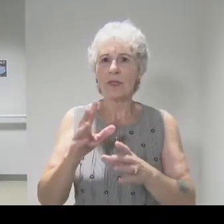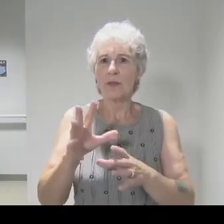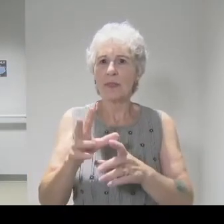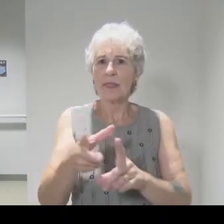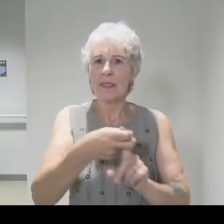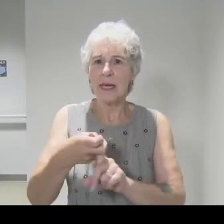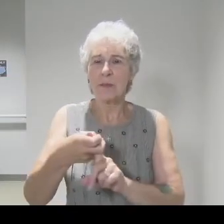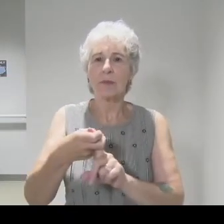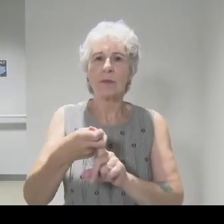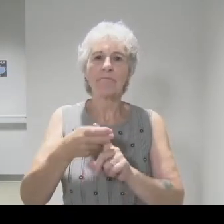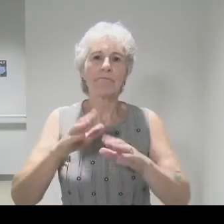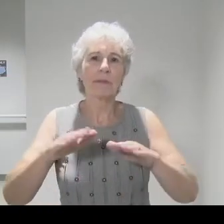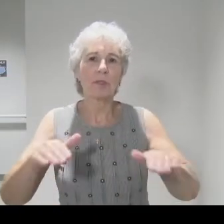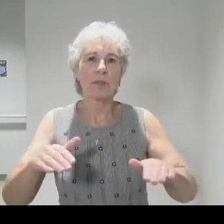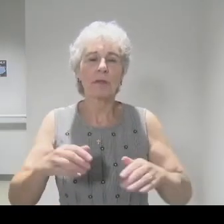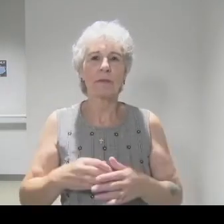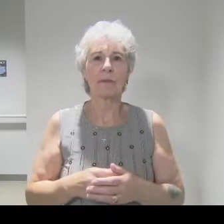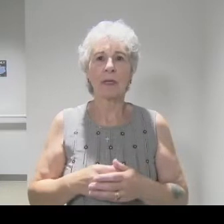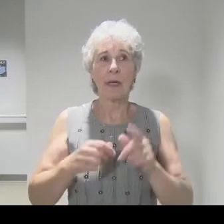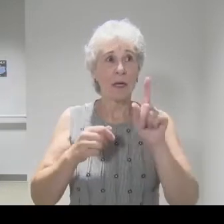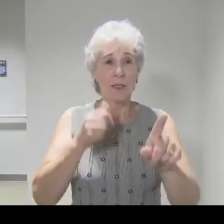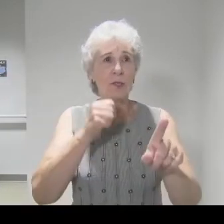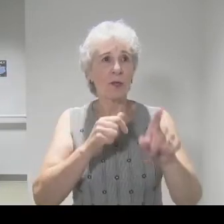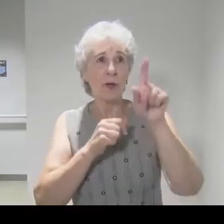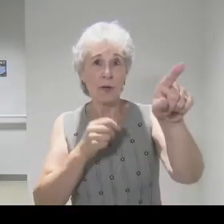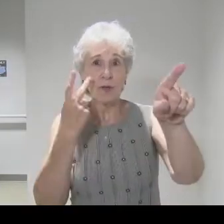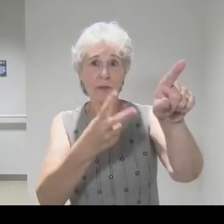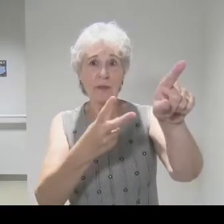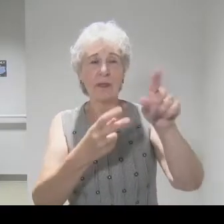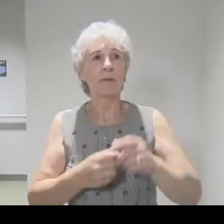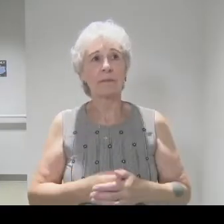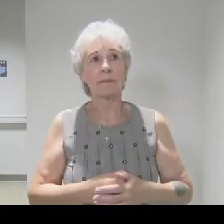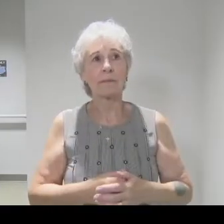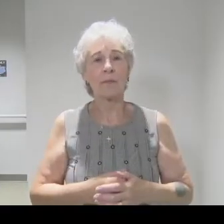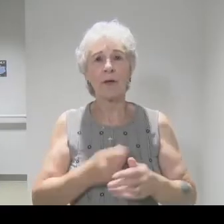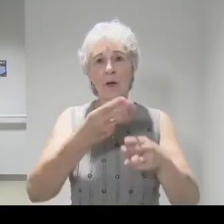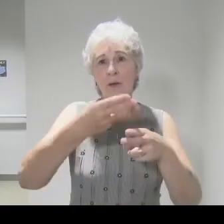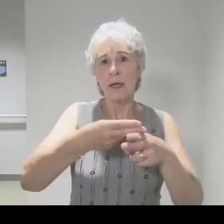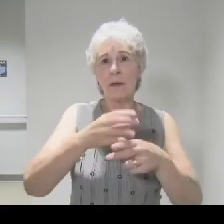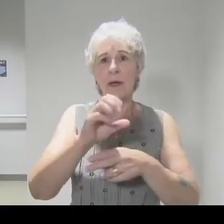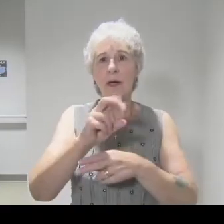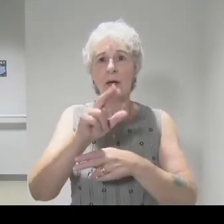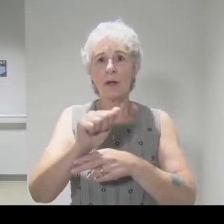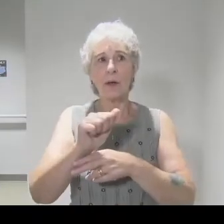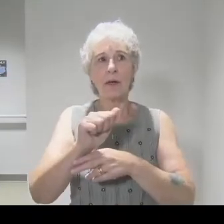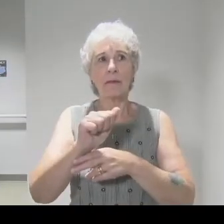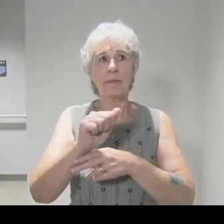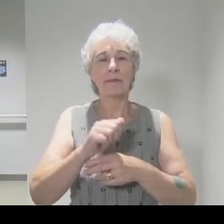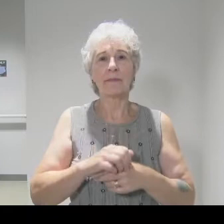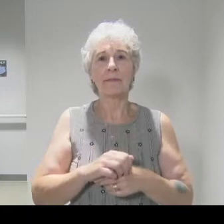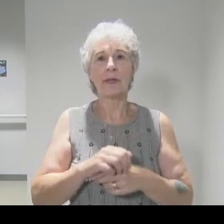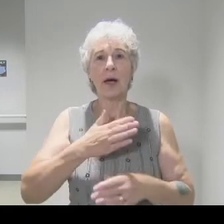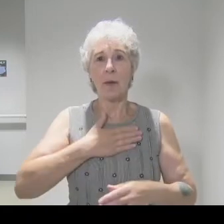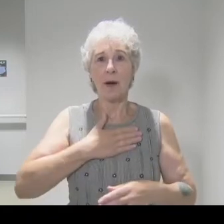in, teenagers, whatever. This girl that you see behind me, her name is Cora Grace Christensen.